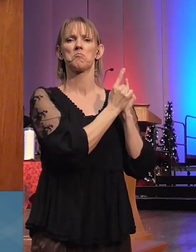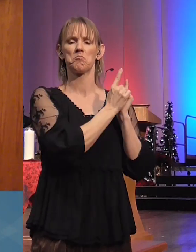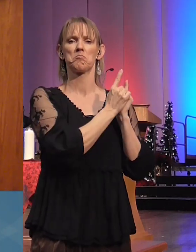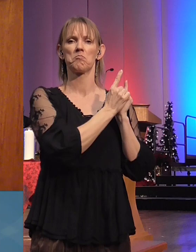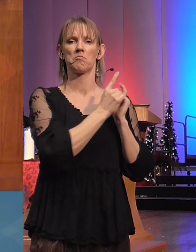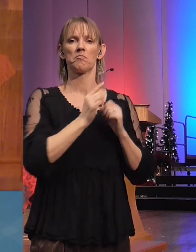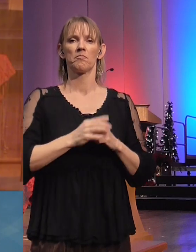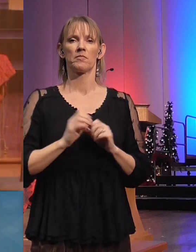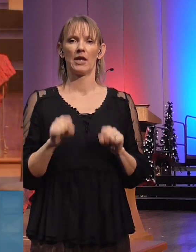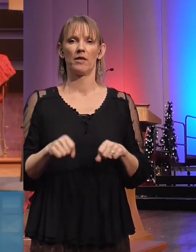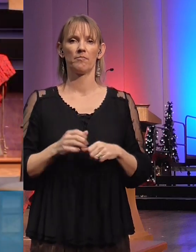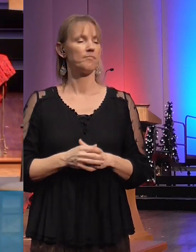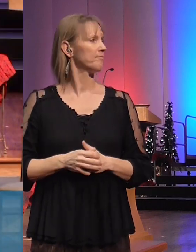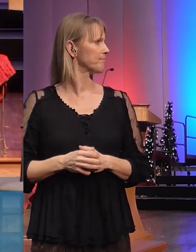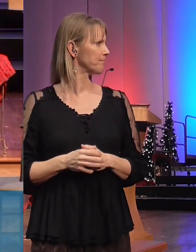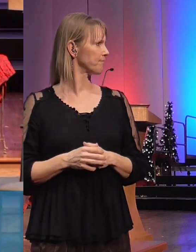them.